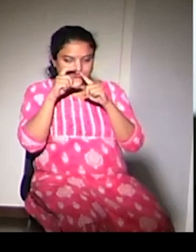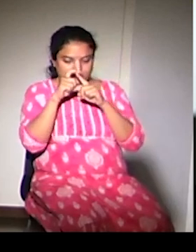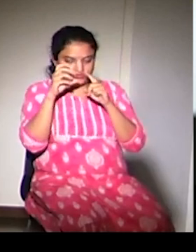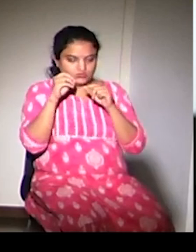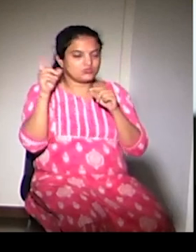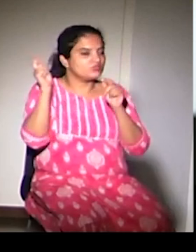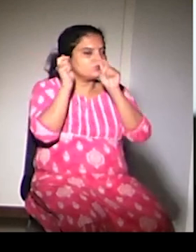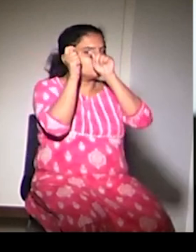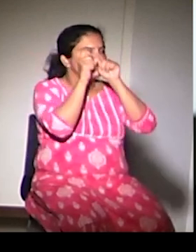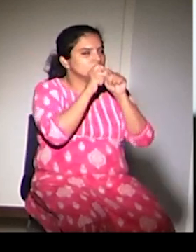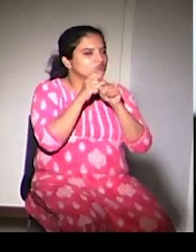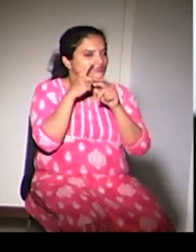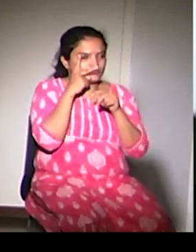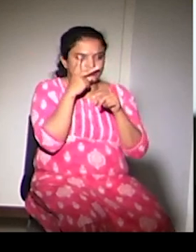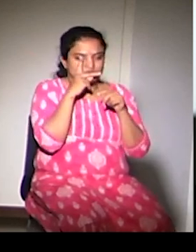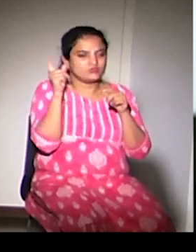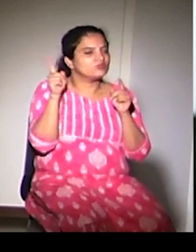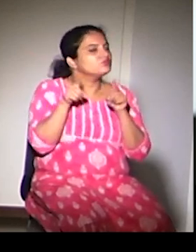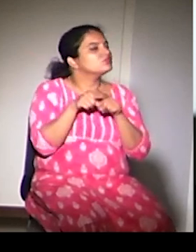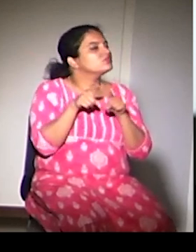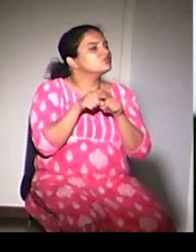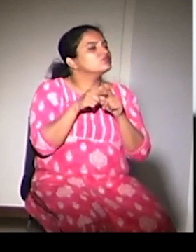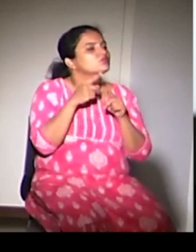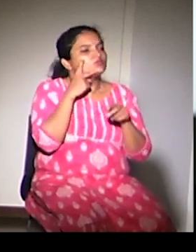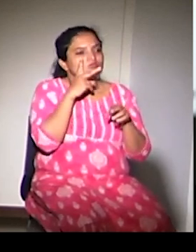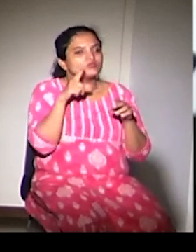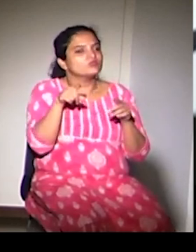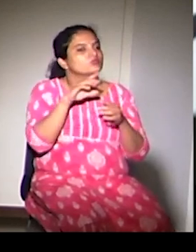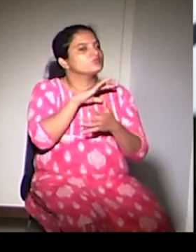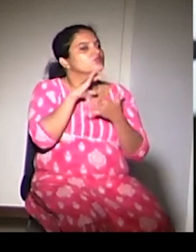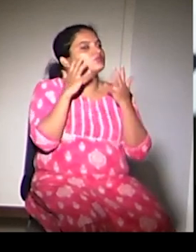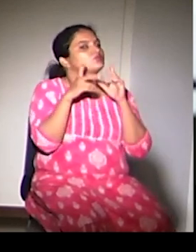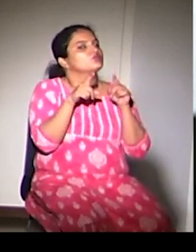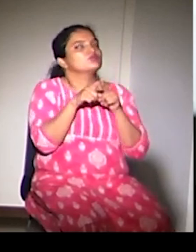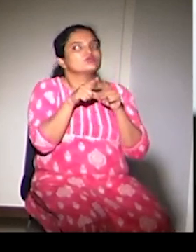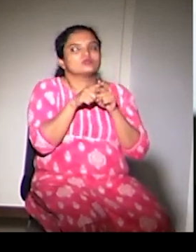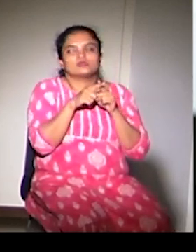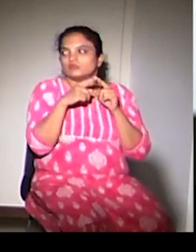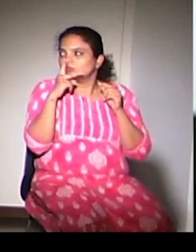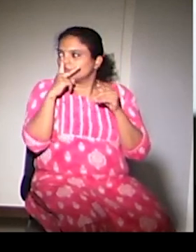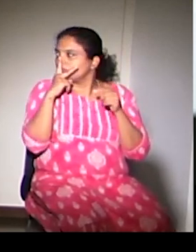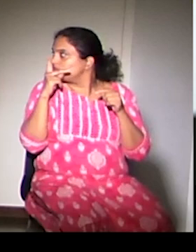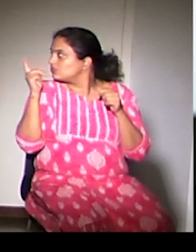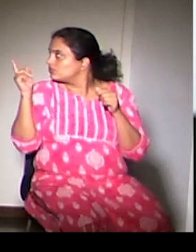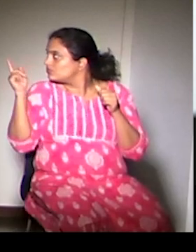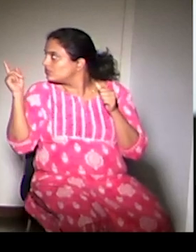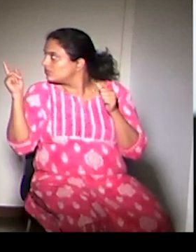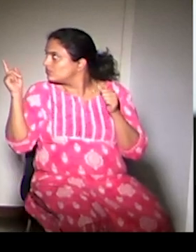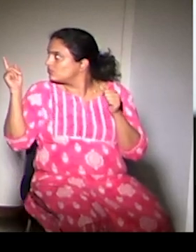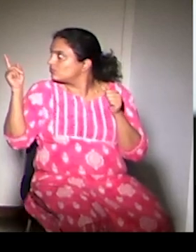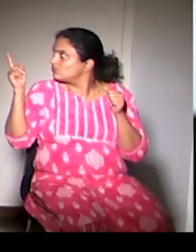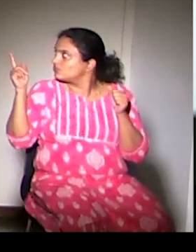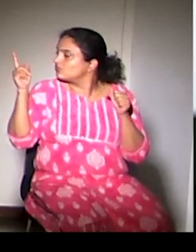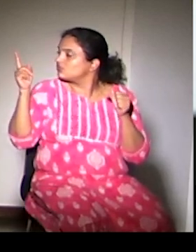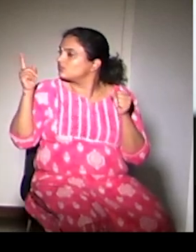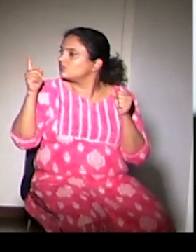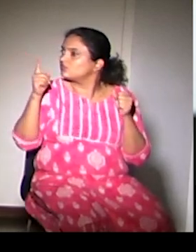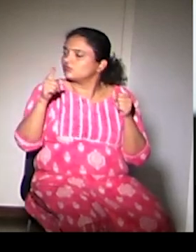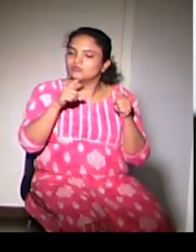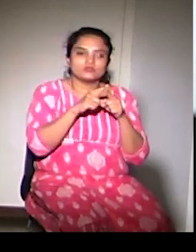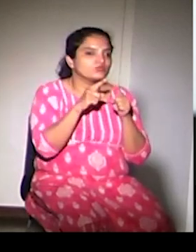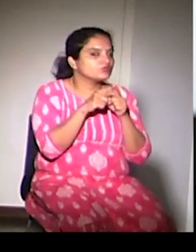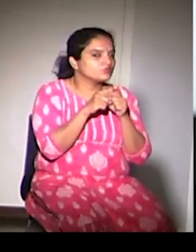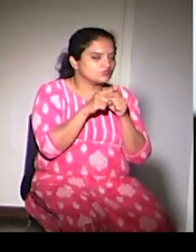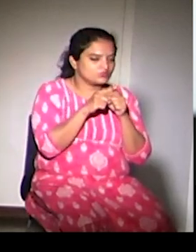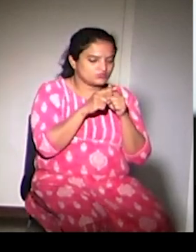architectural feature in architecture around the world, basically a lower portion of a wall, treated separately, largely